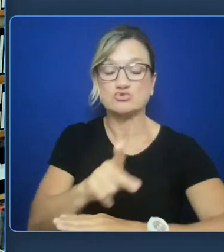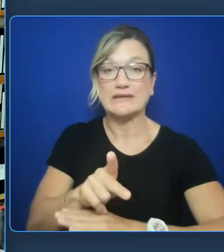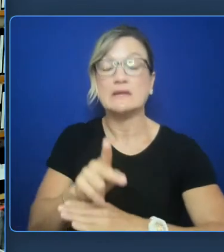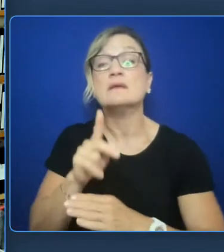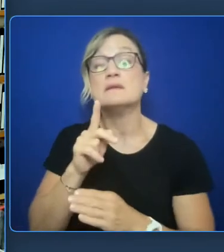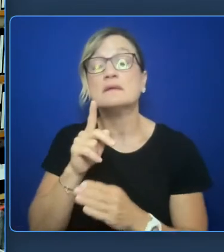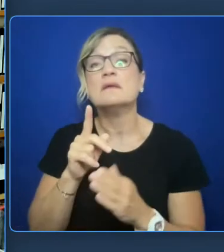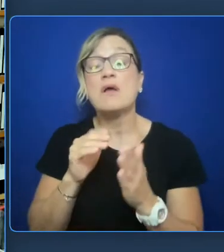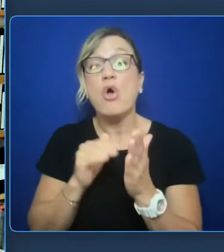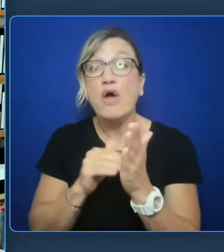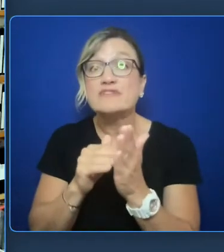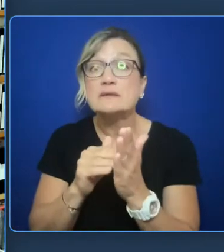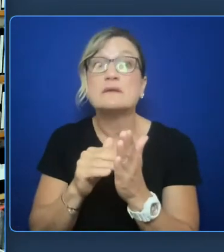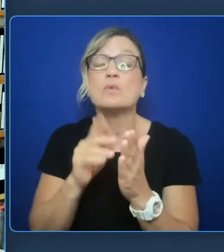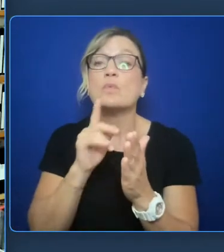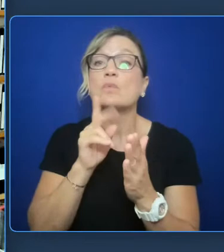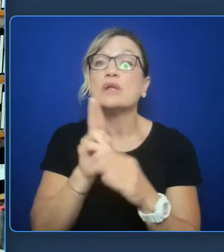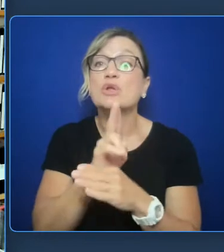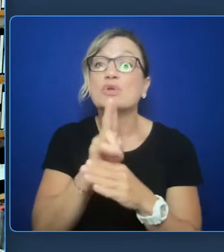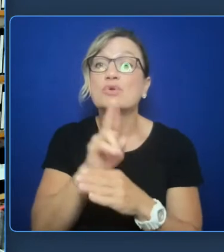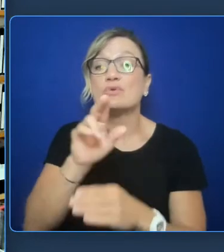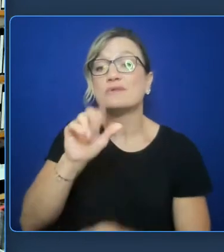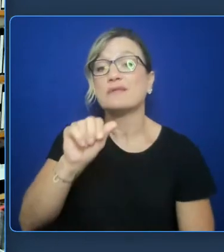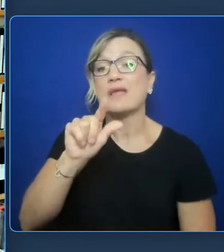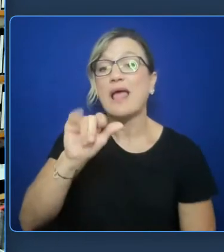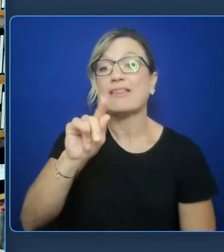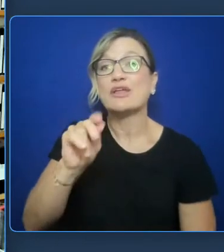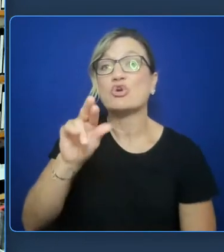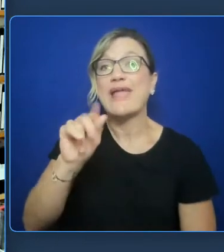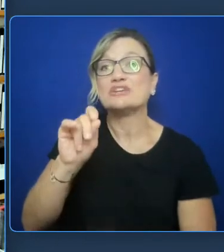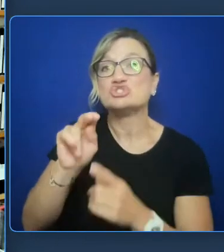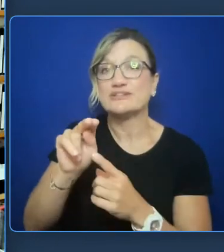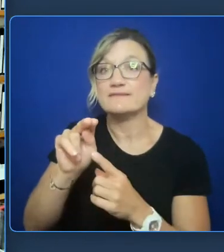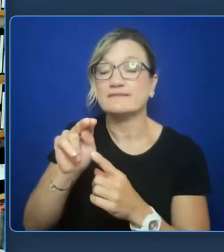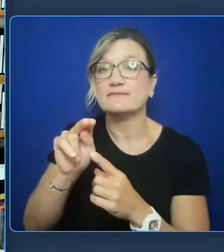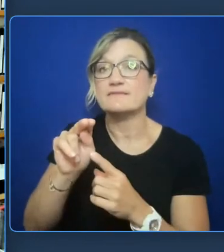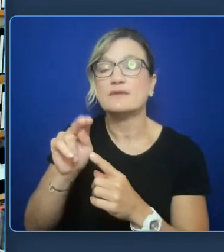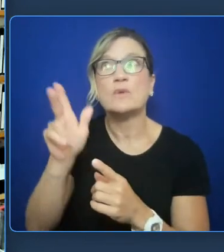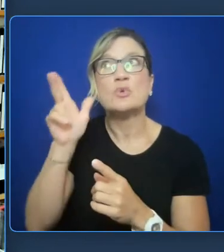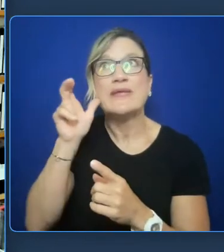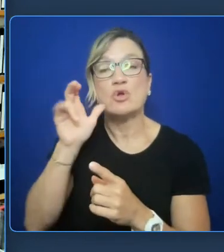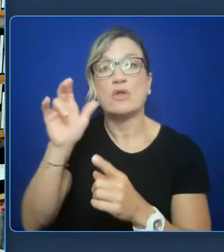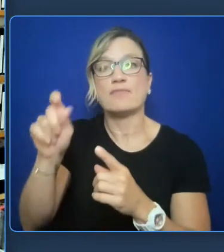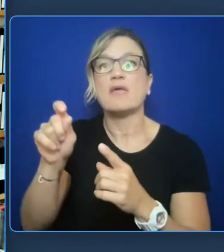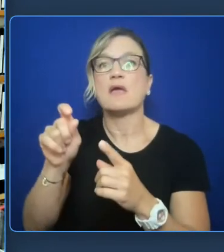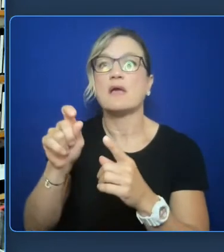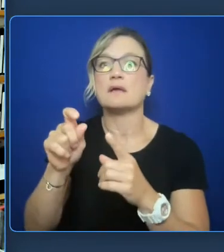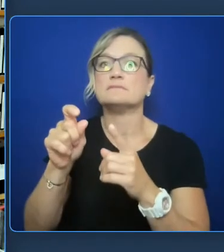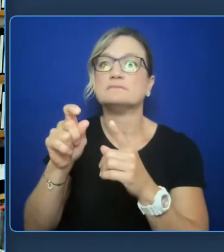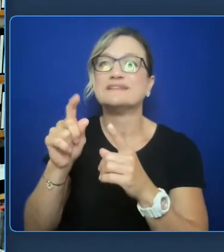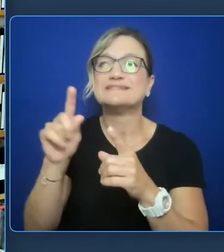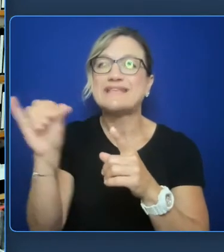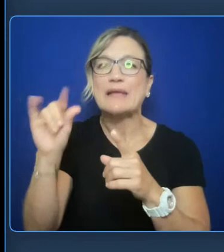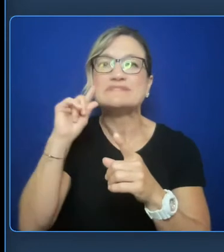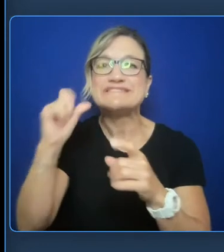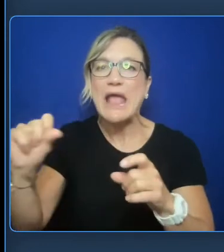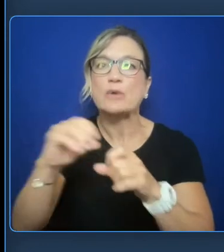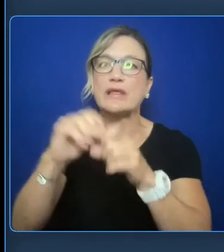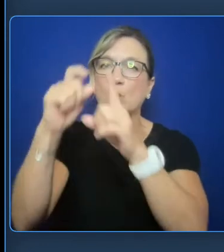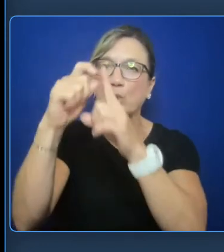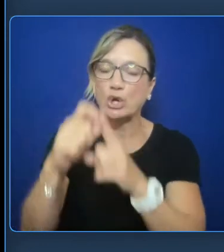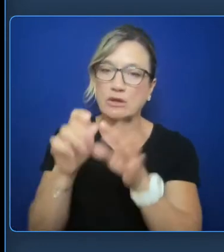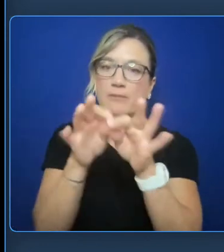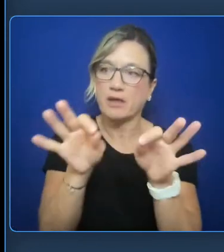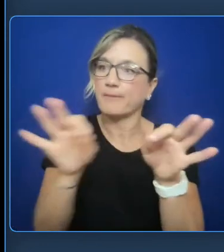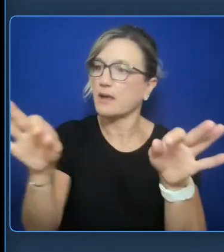heard. Alliteration adds variety. It helps to maintain interest. Just a couple more. Ah, an adult